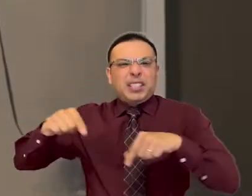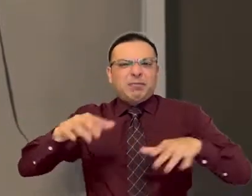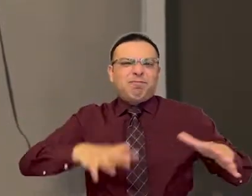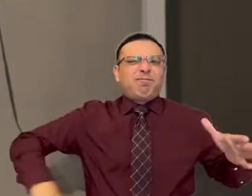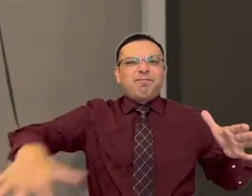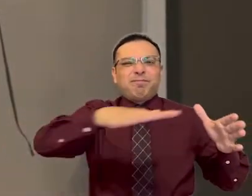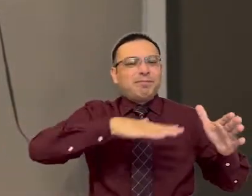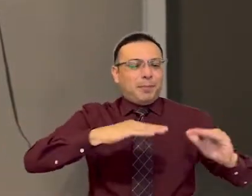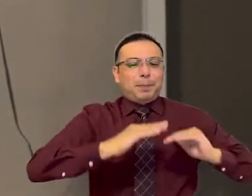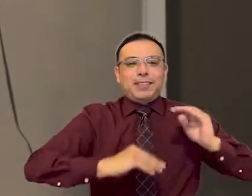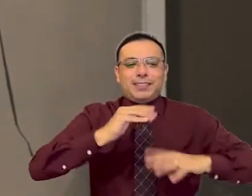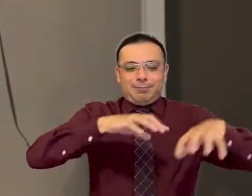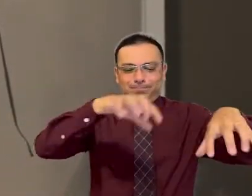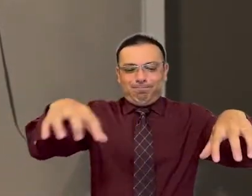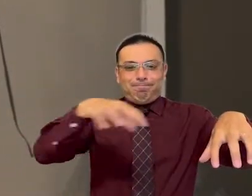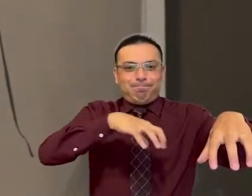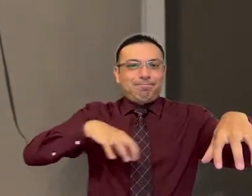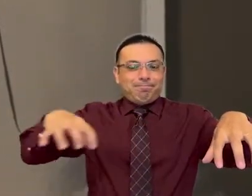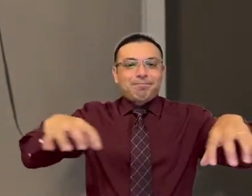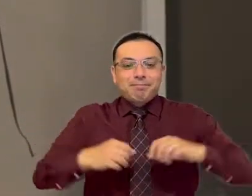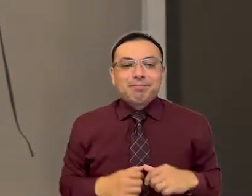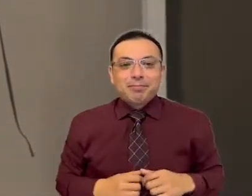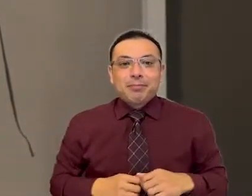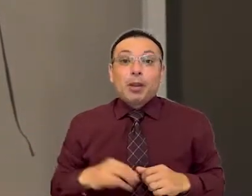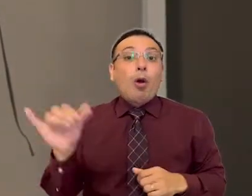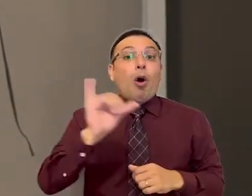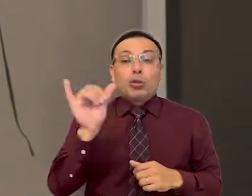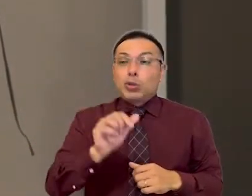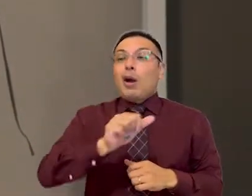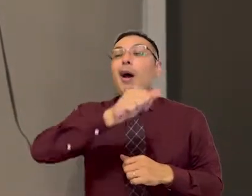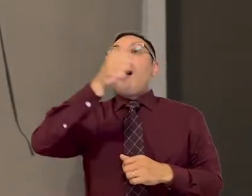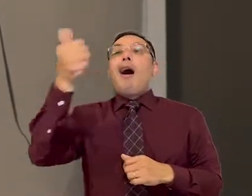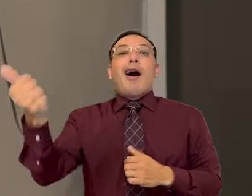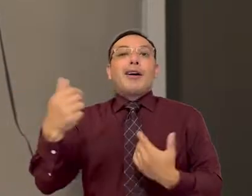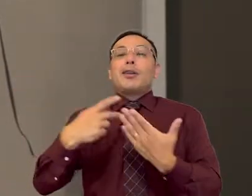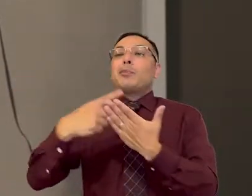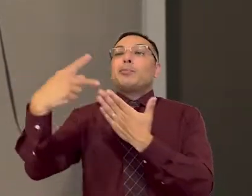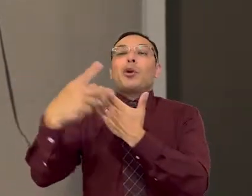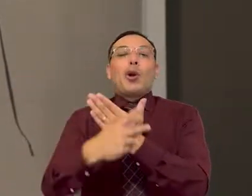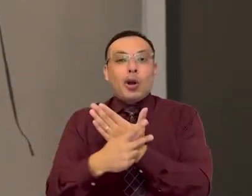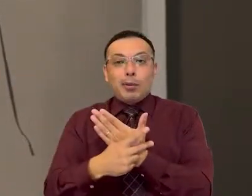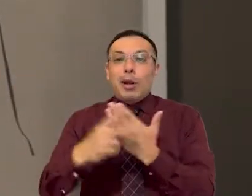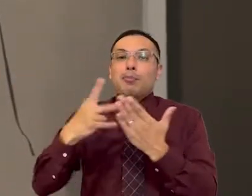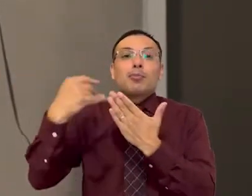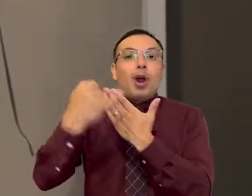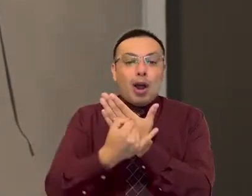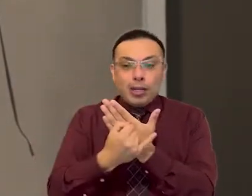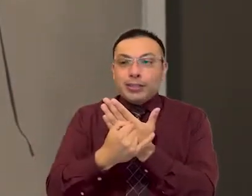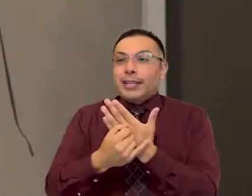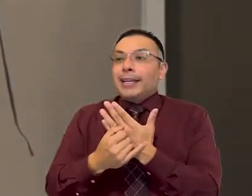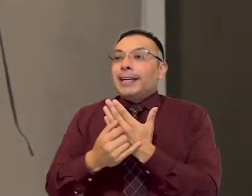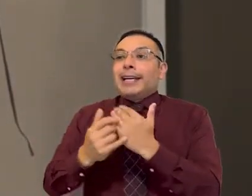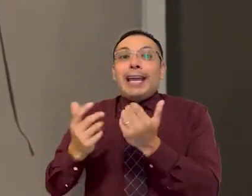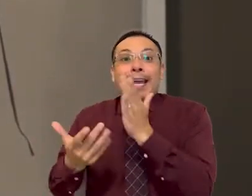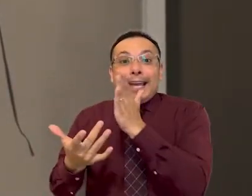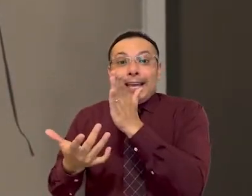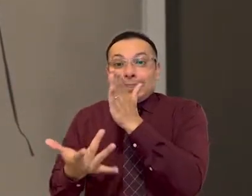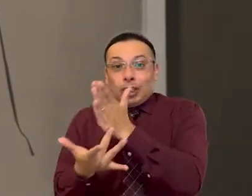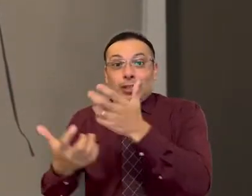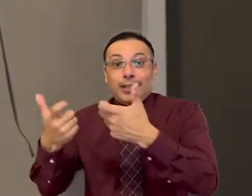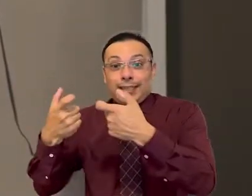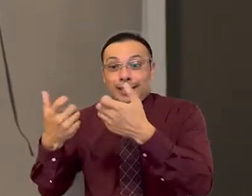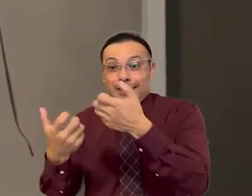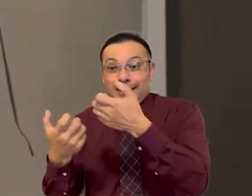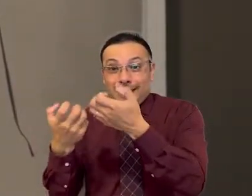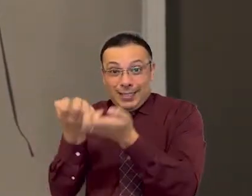campus. And have enacted a number of other energy savings devices with the support of the